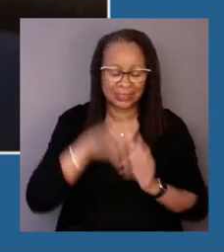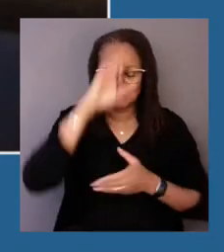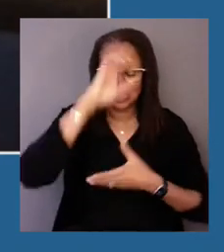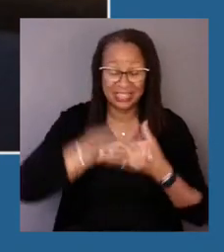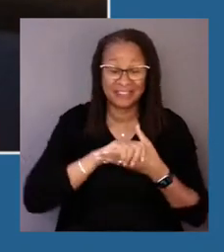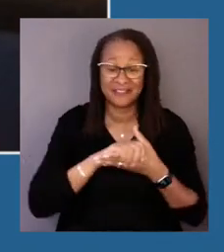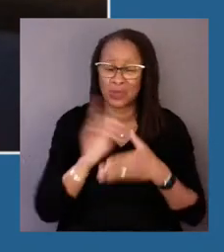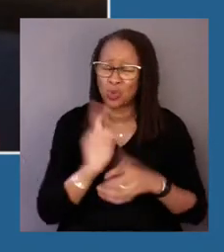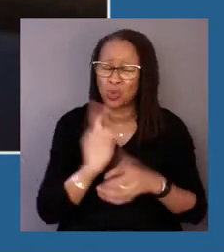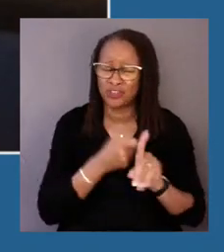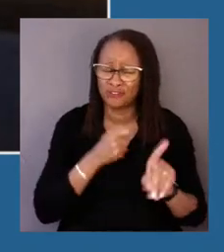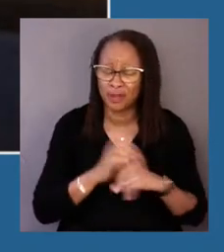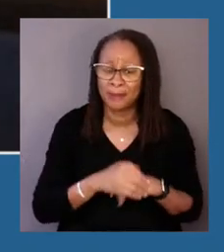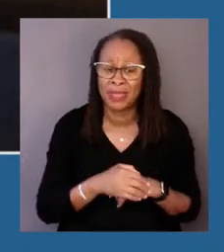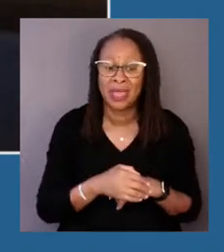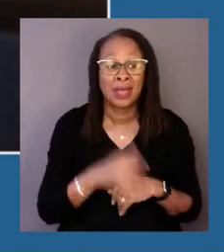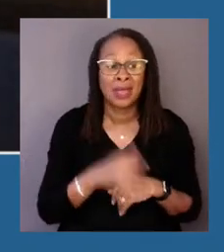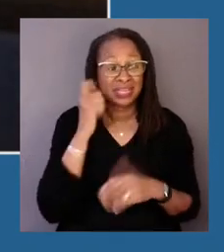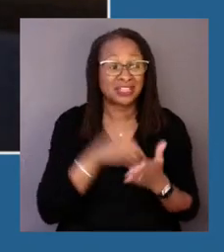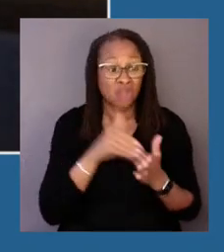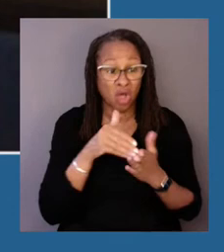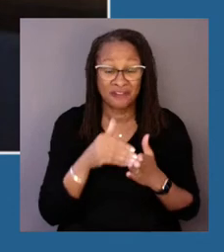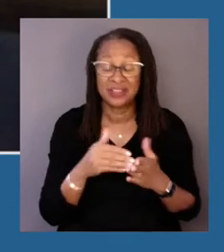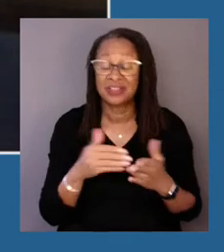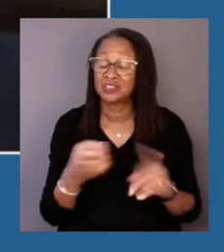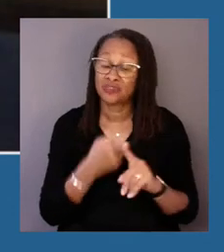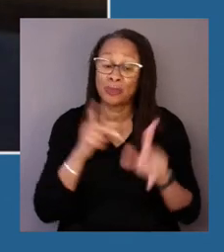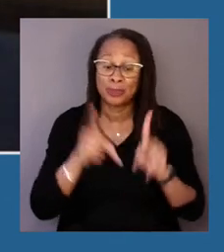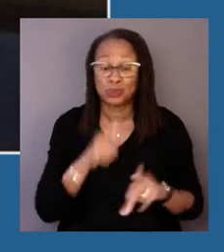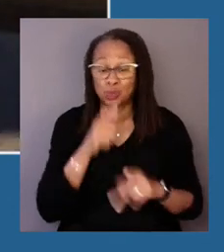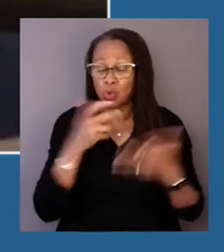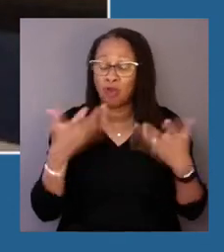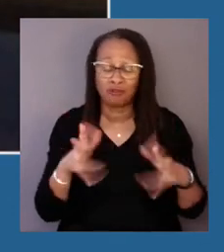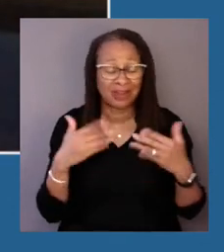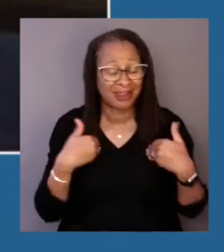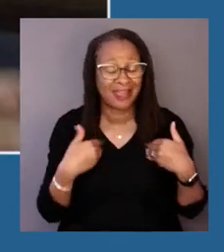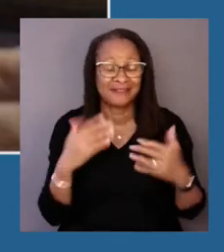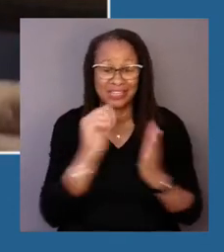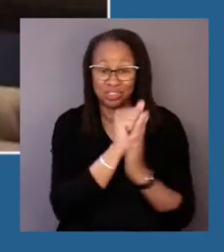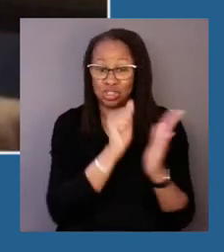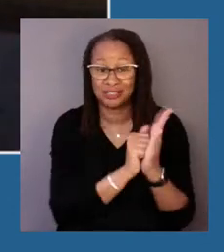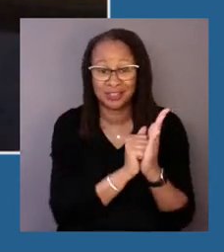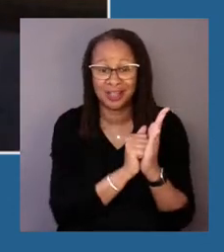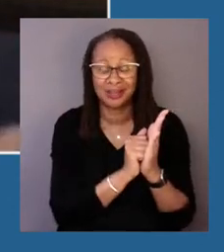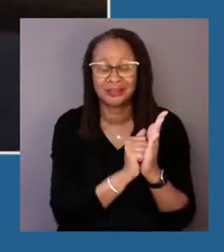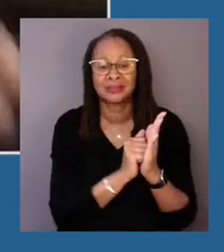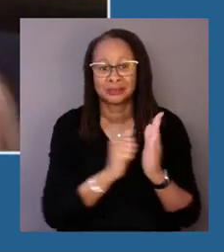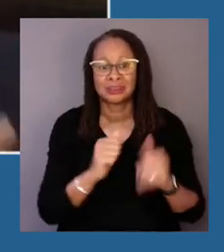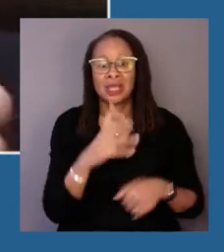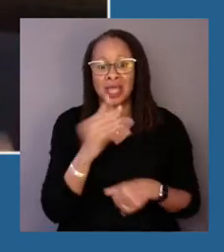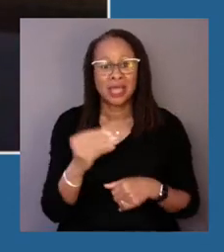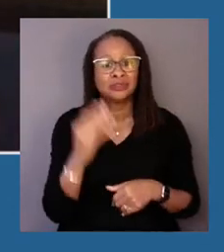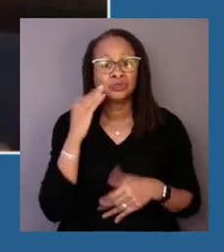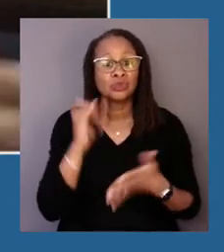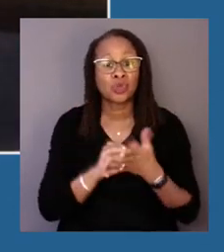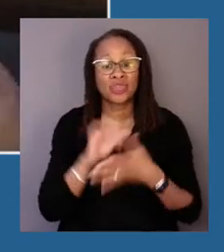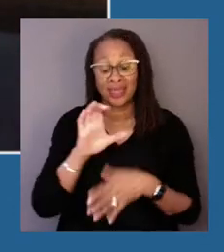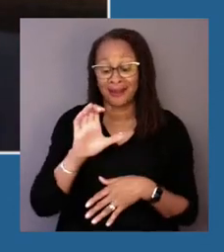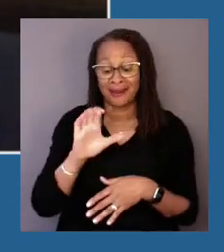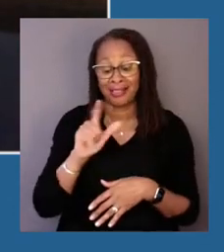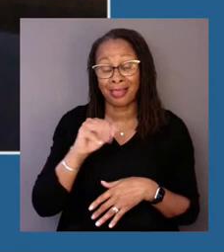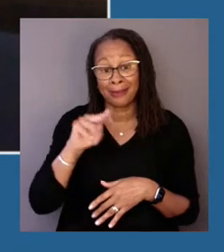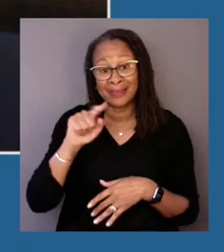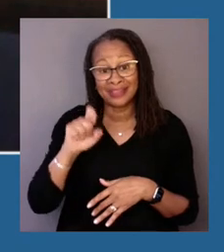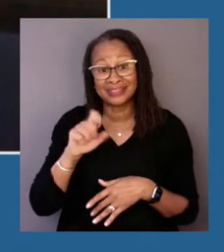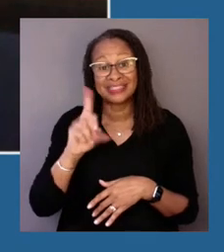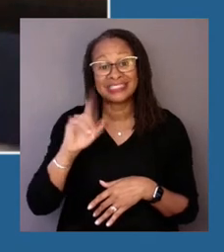someone who had an agenda of some kind, and, you know, that climate disinformation does not begin